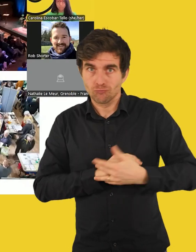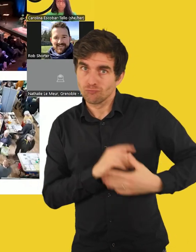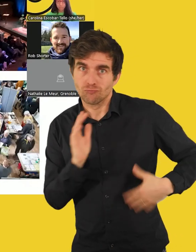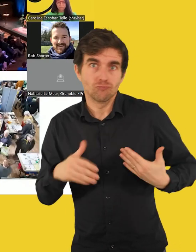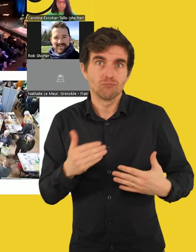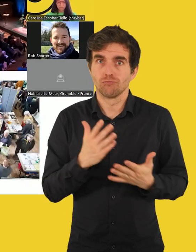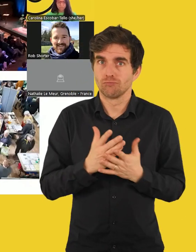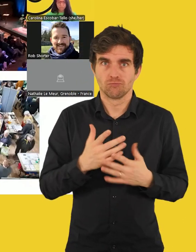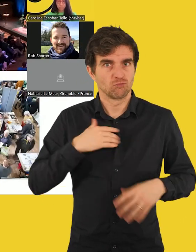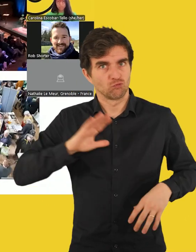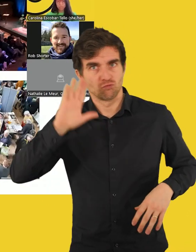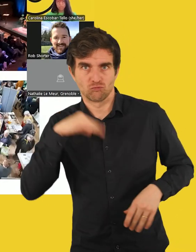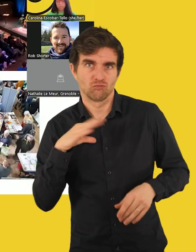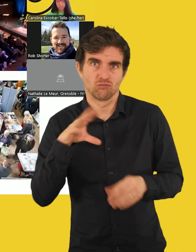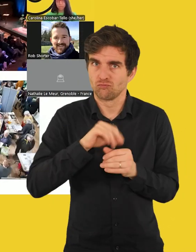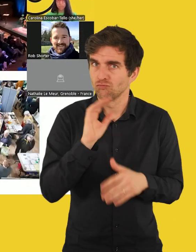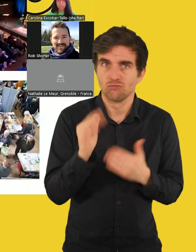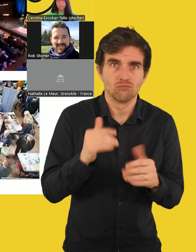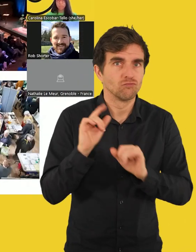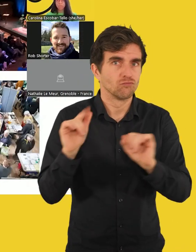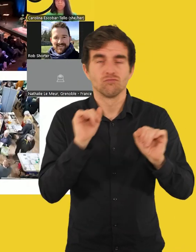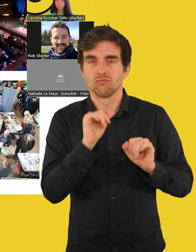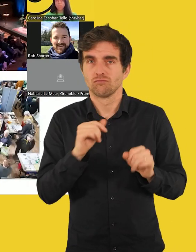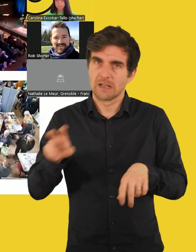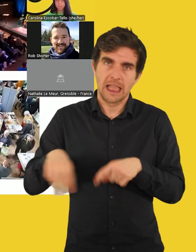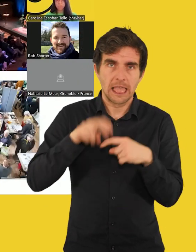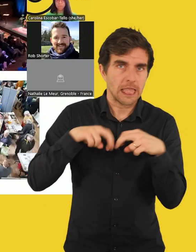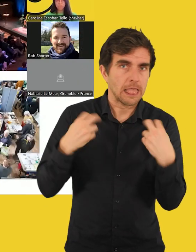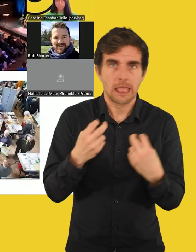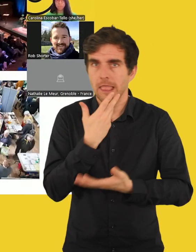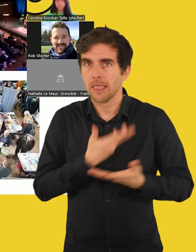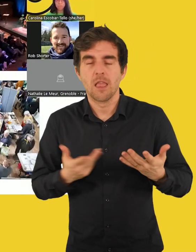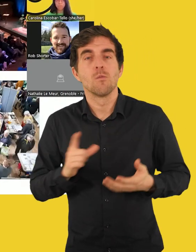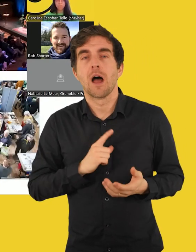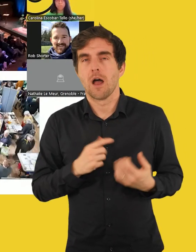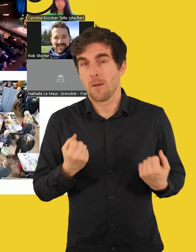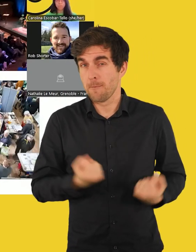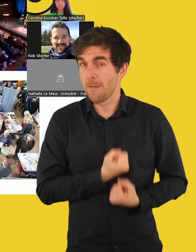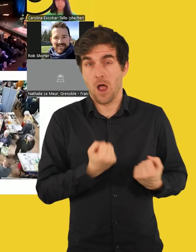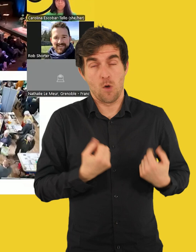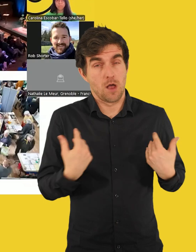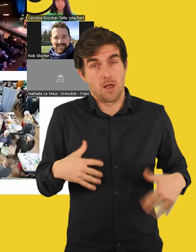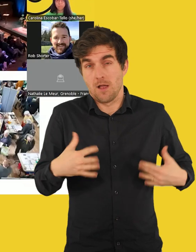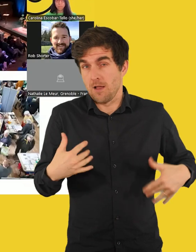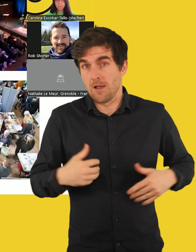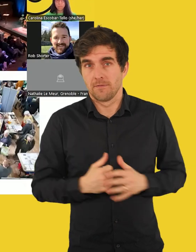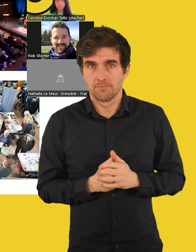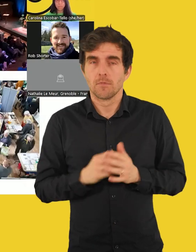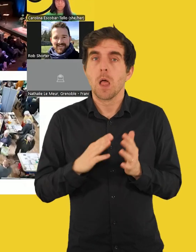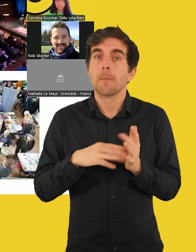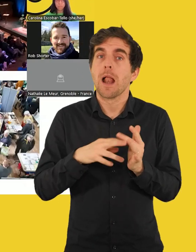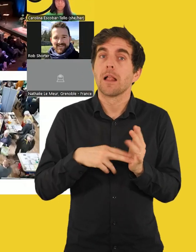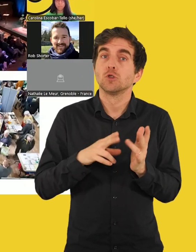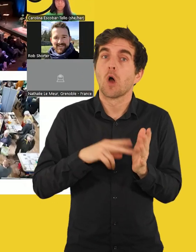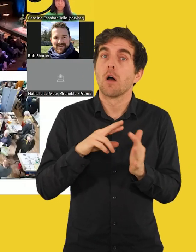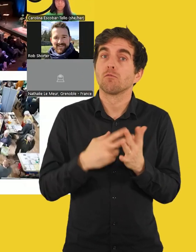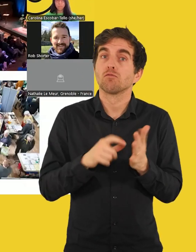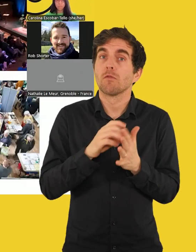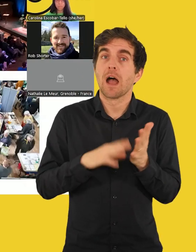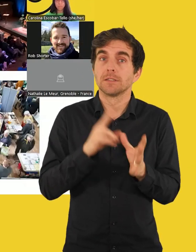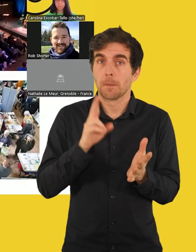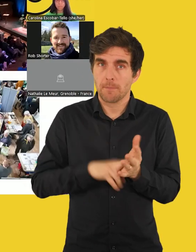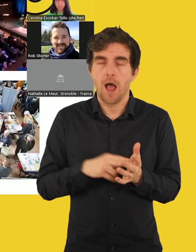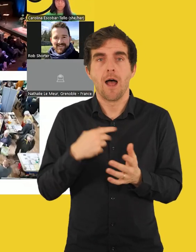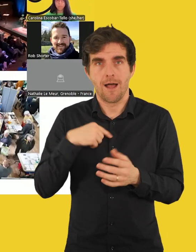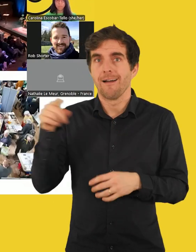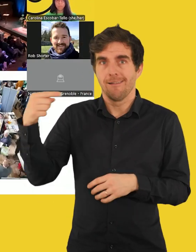started an initiative that has then been ultimately invited to that formal table because of its power. Milton Friedman,